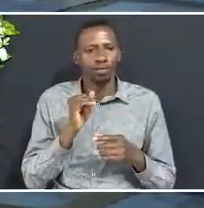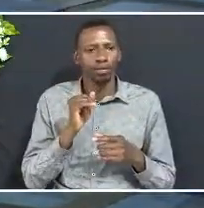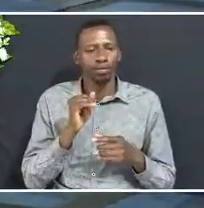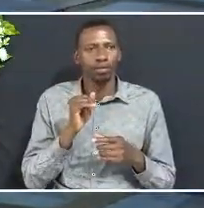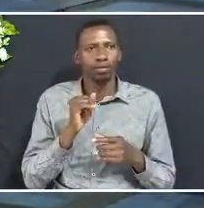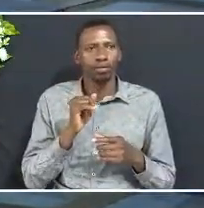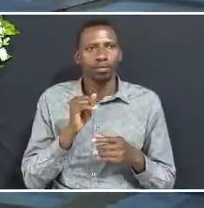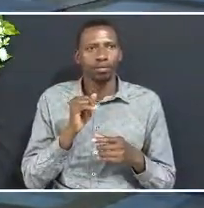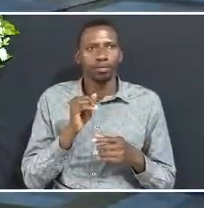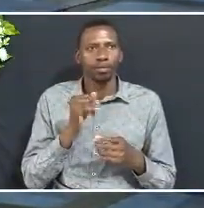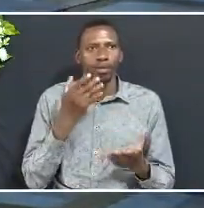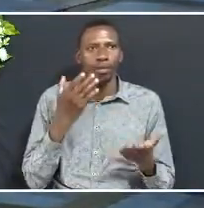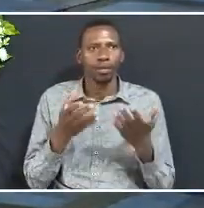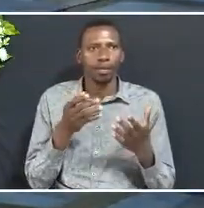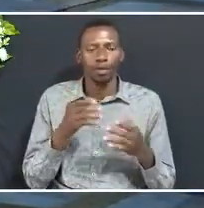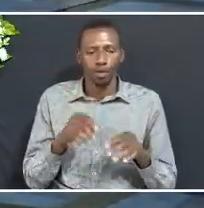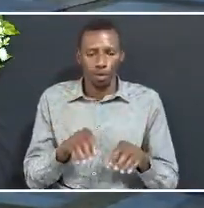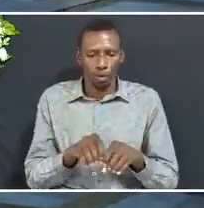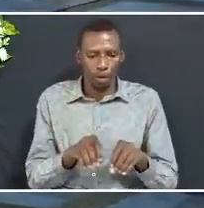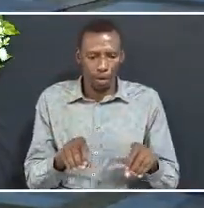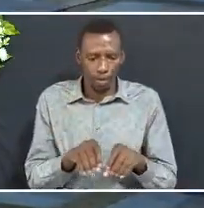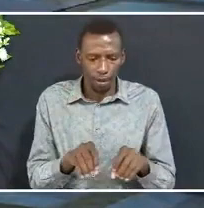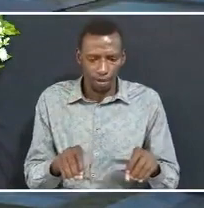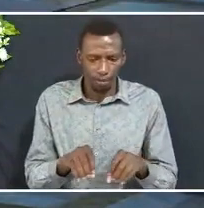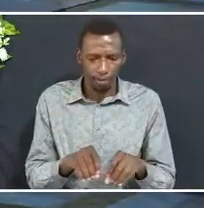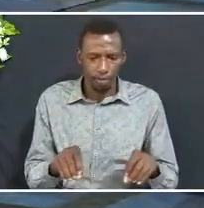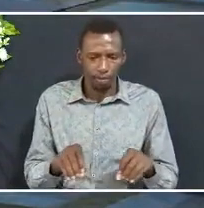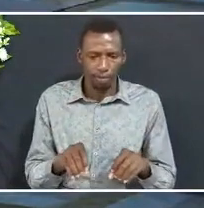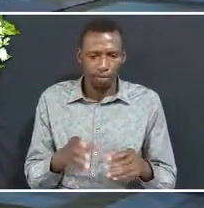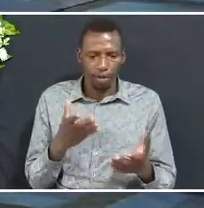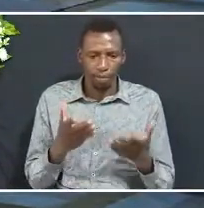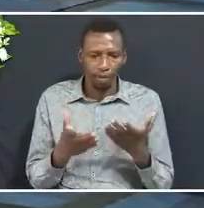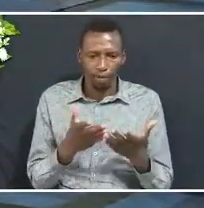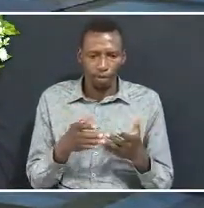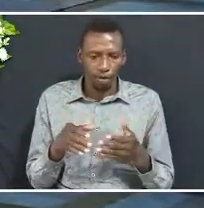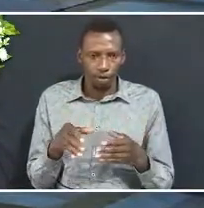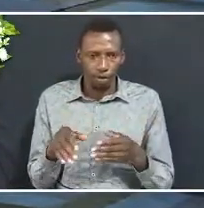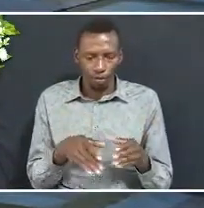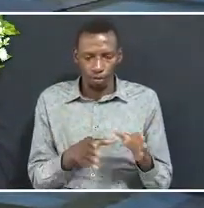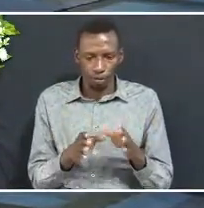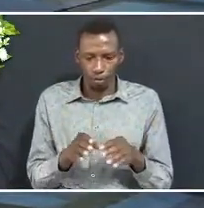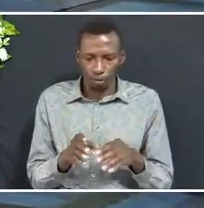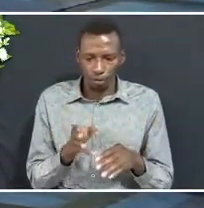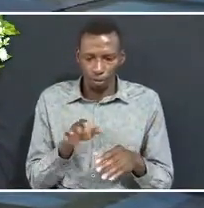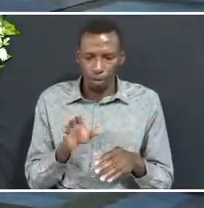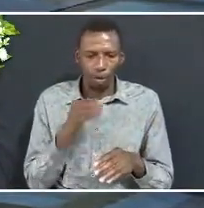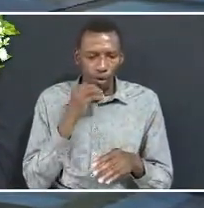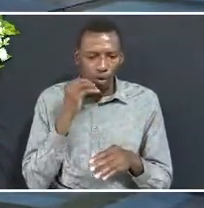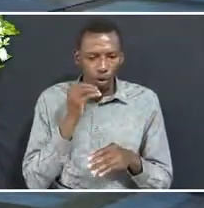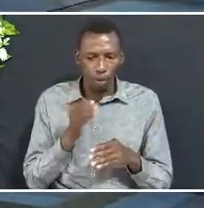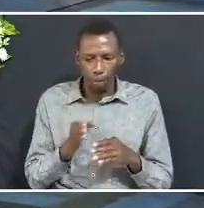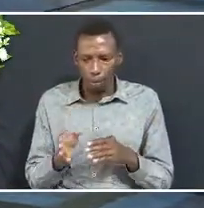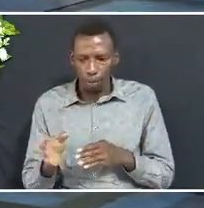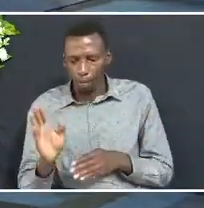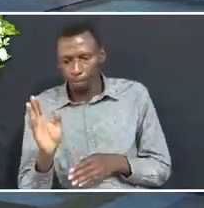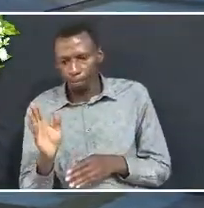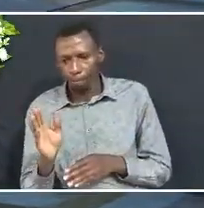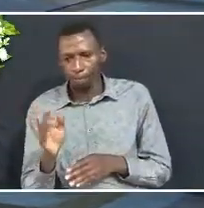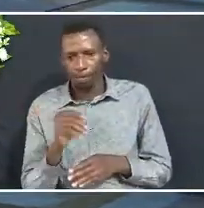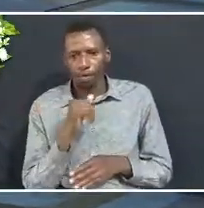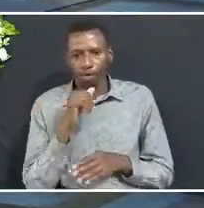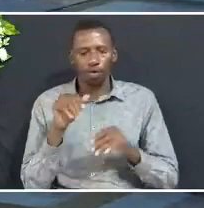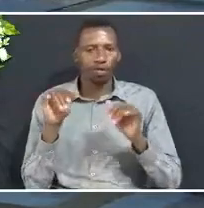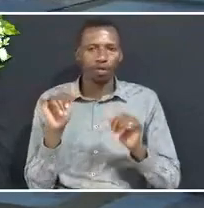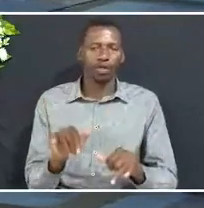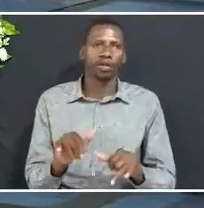piped water that could be an opportunity to get piped water to her home so that she could not be able to come out and remain in her house